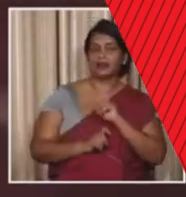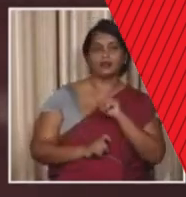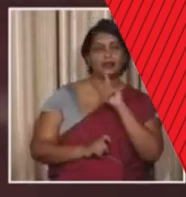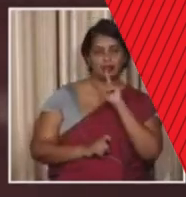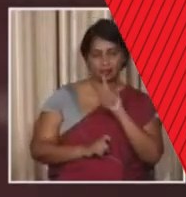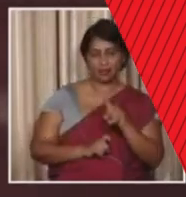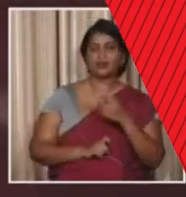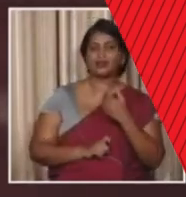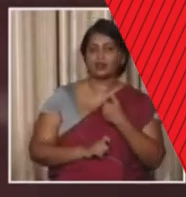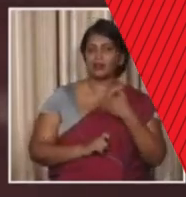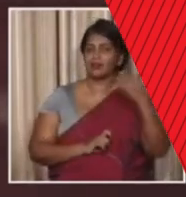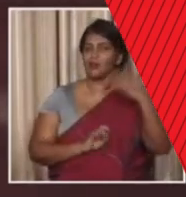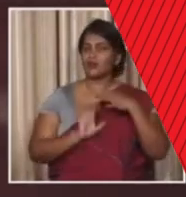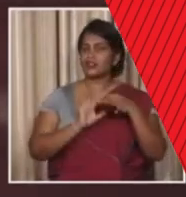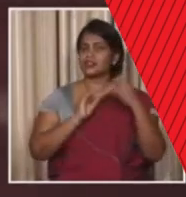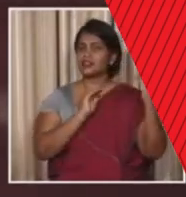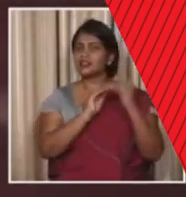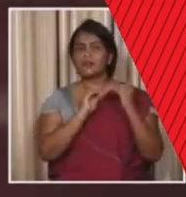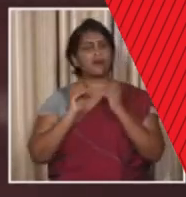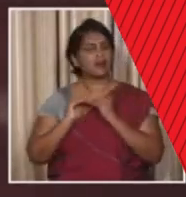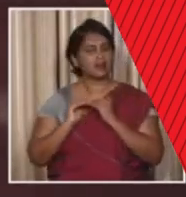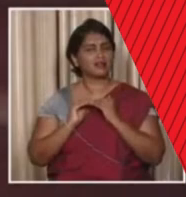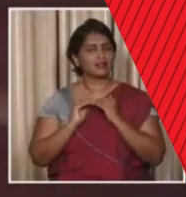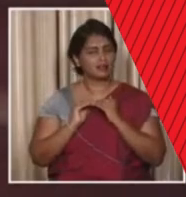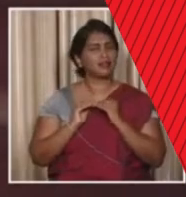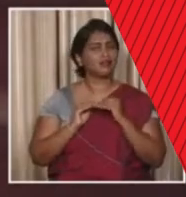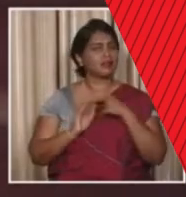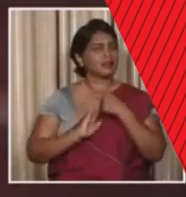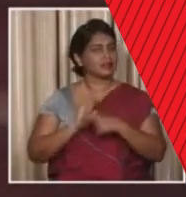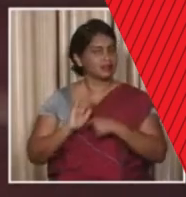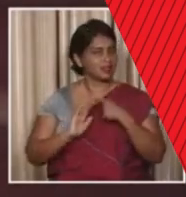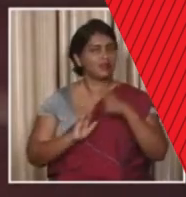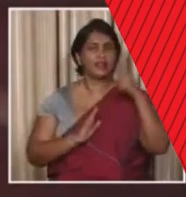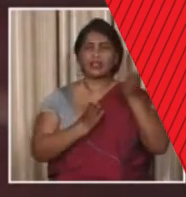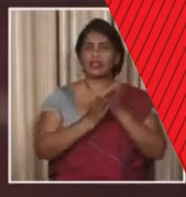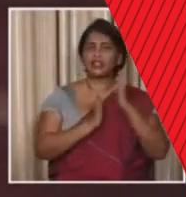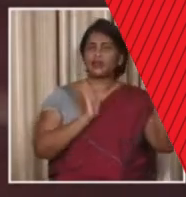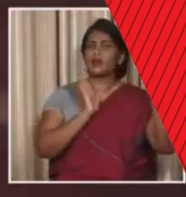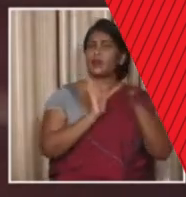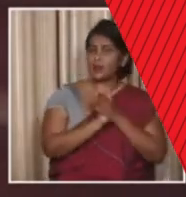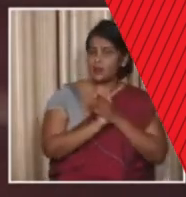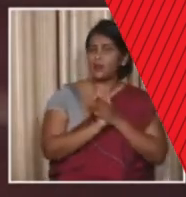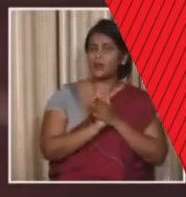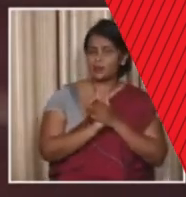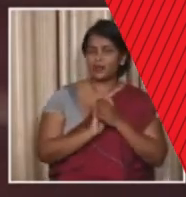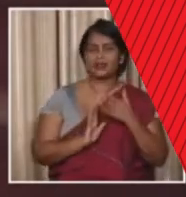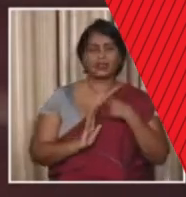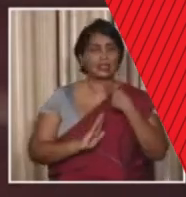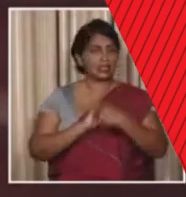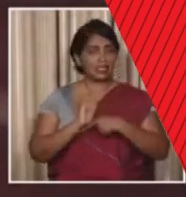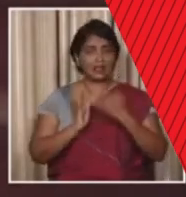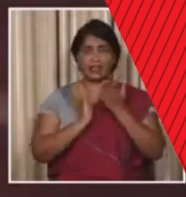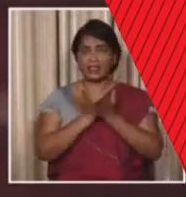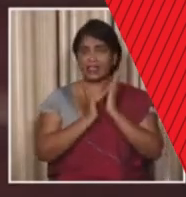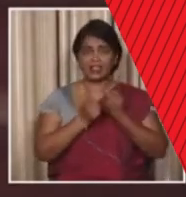So Sri Lanka is a part of India. I can't sell India, Sri Lanka to India. What kind